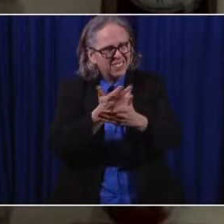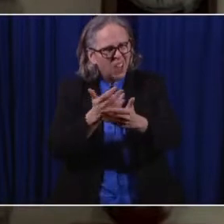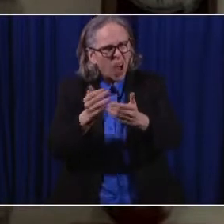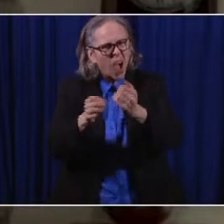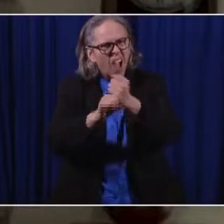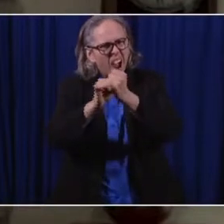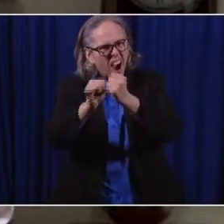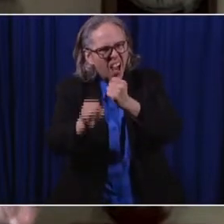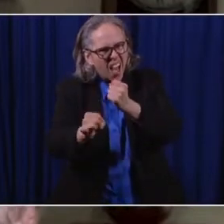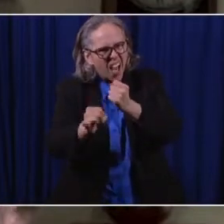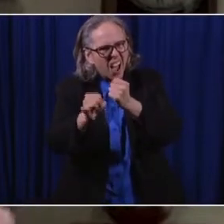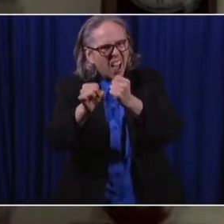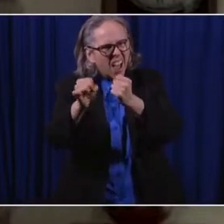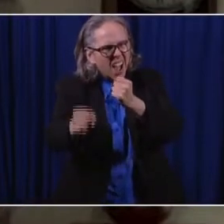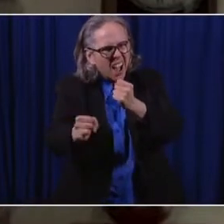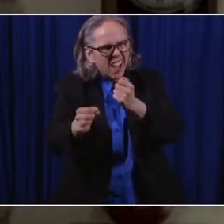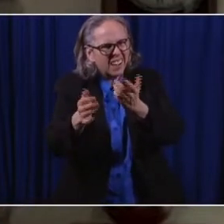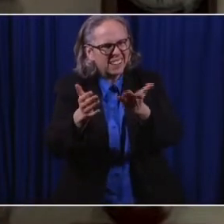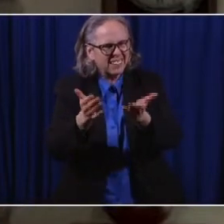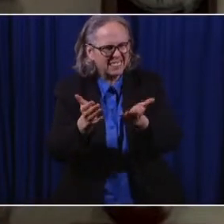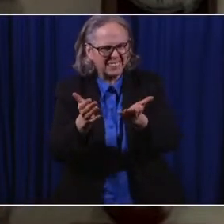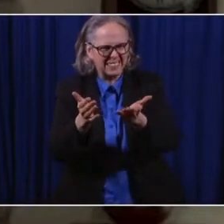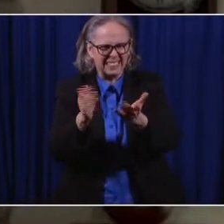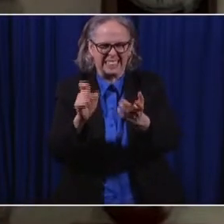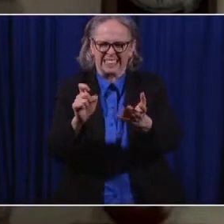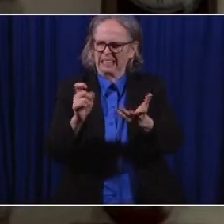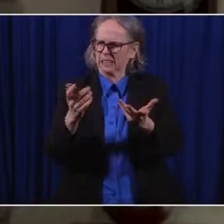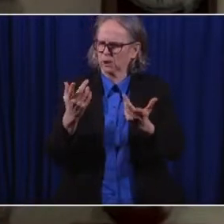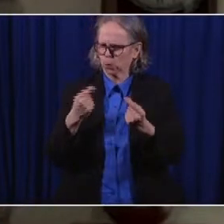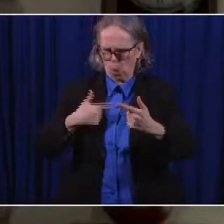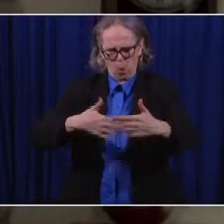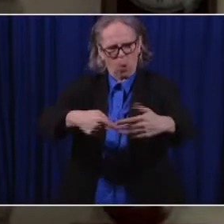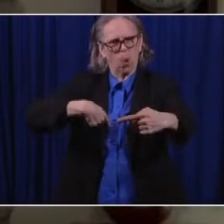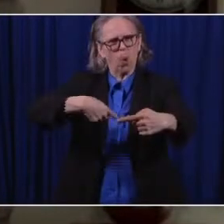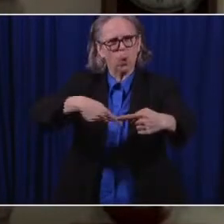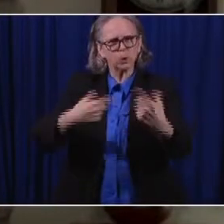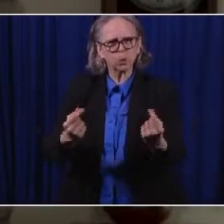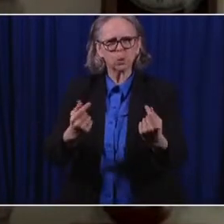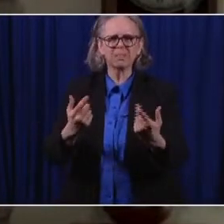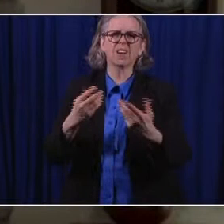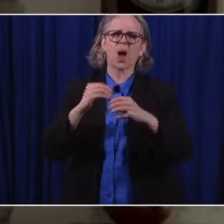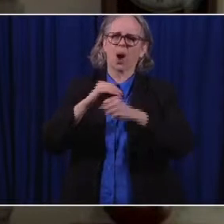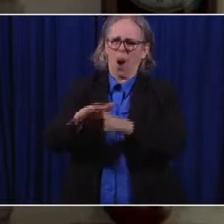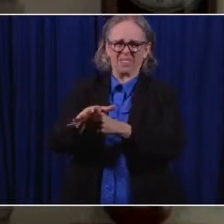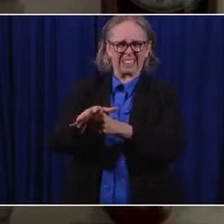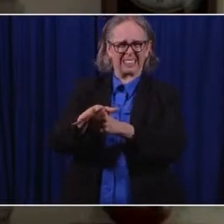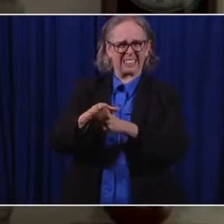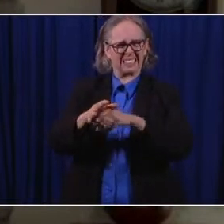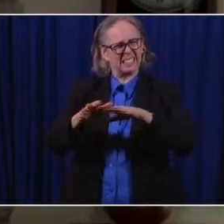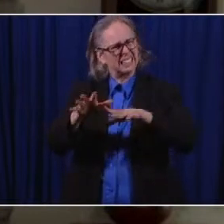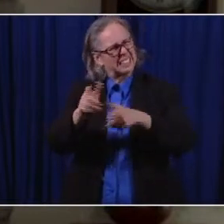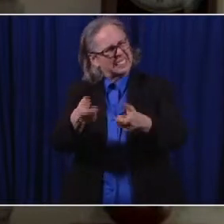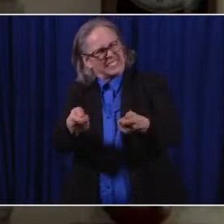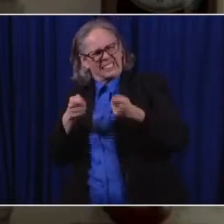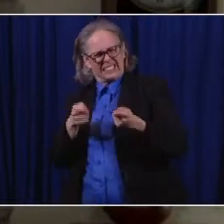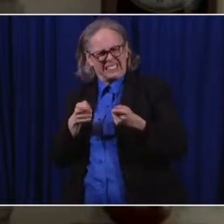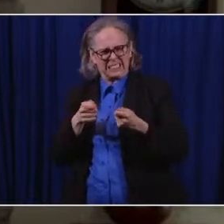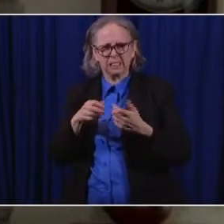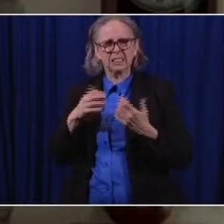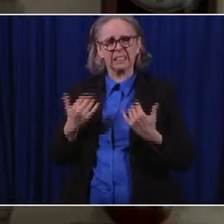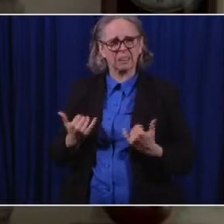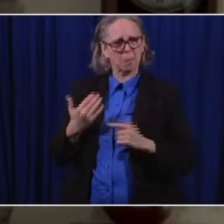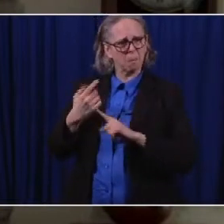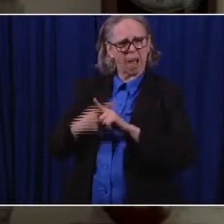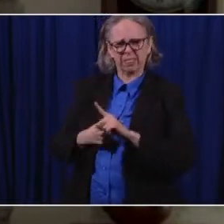of the range of getting it. But at the rate of, if we get 660 vaccines this month, 660 next